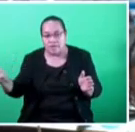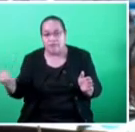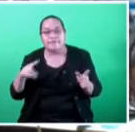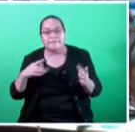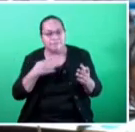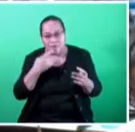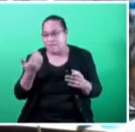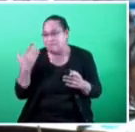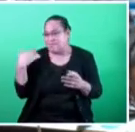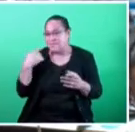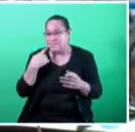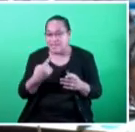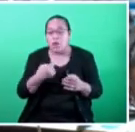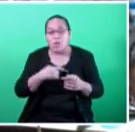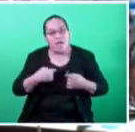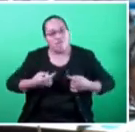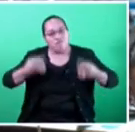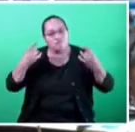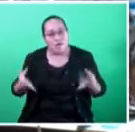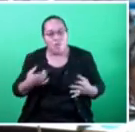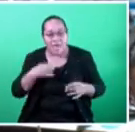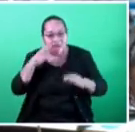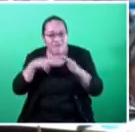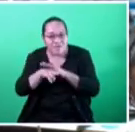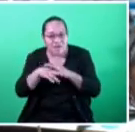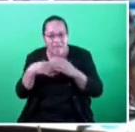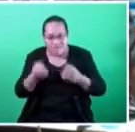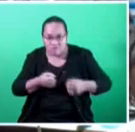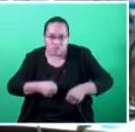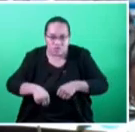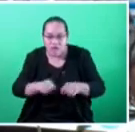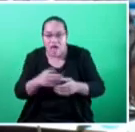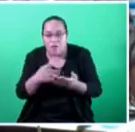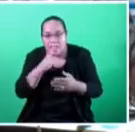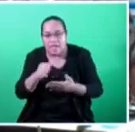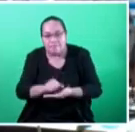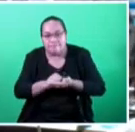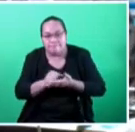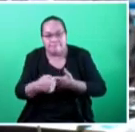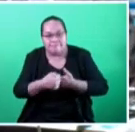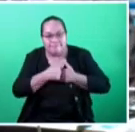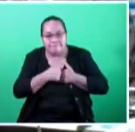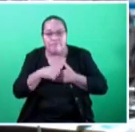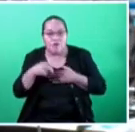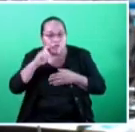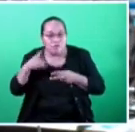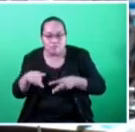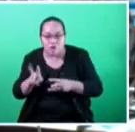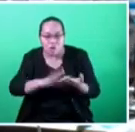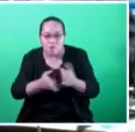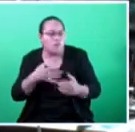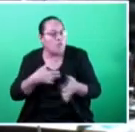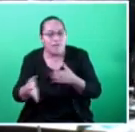said that we are ready, we have a vision, we have a strategy to secure and protect our communities no matter where